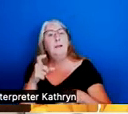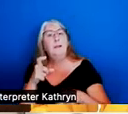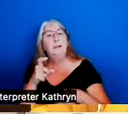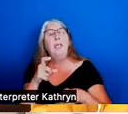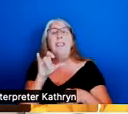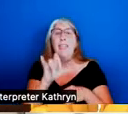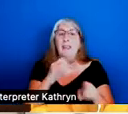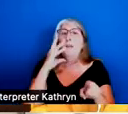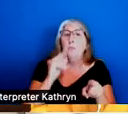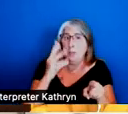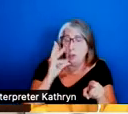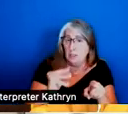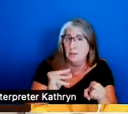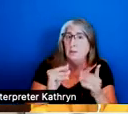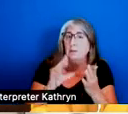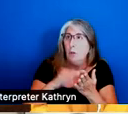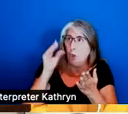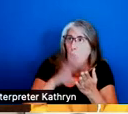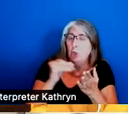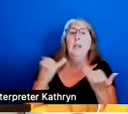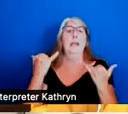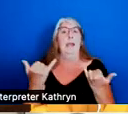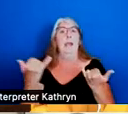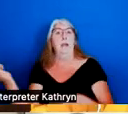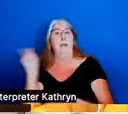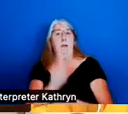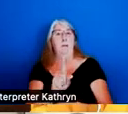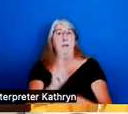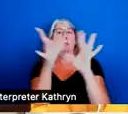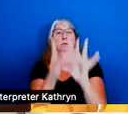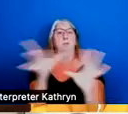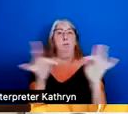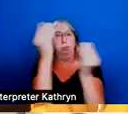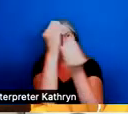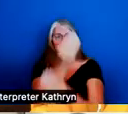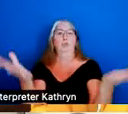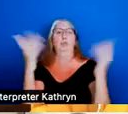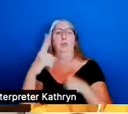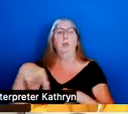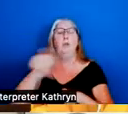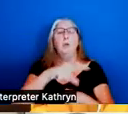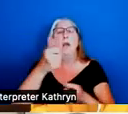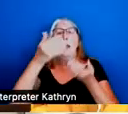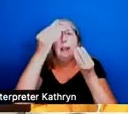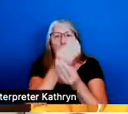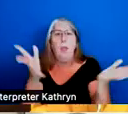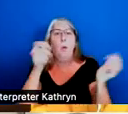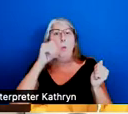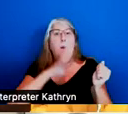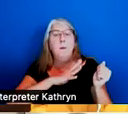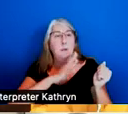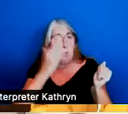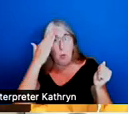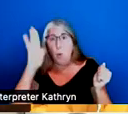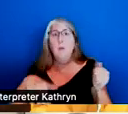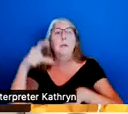had. So I can come back today and tell my story and let every woman know that it is time